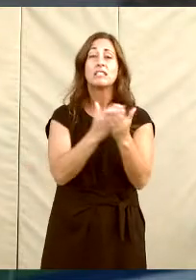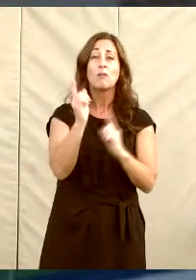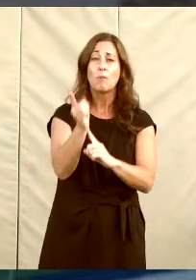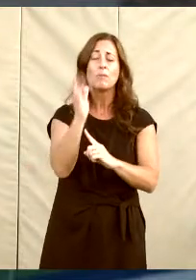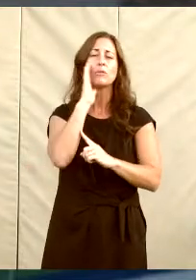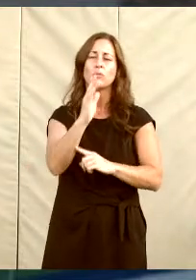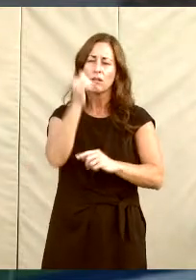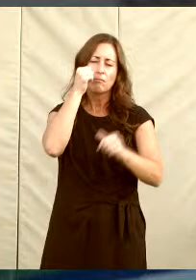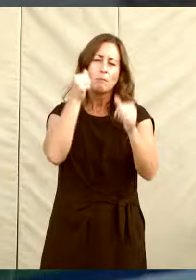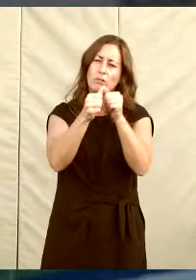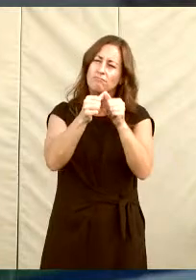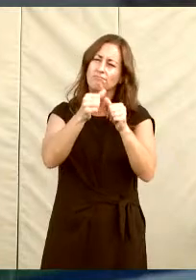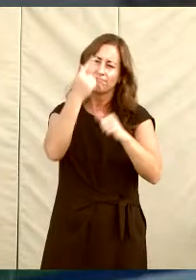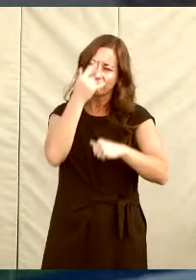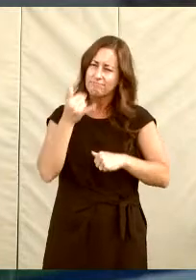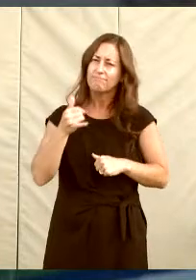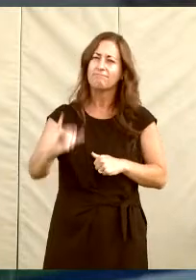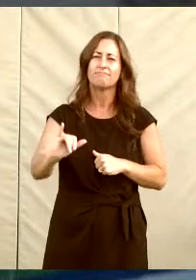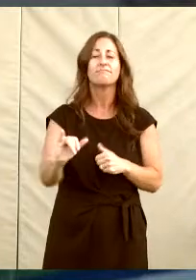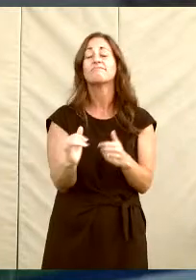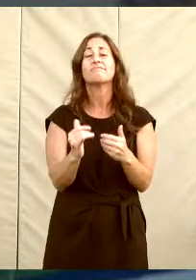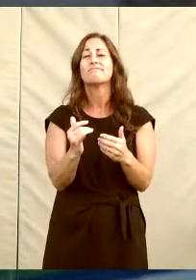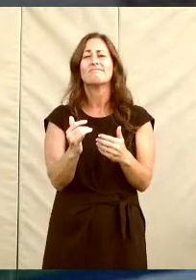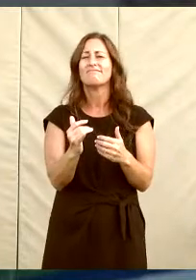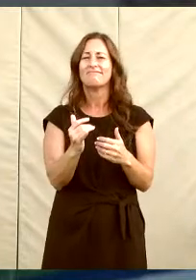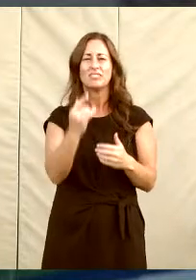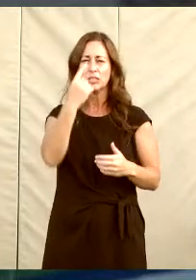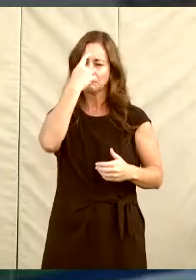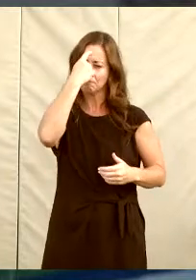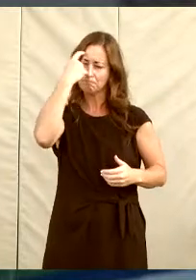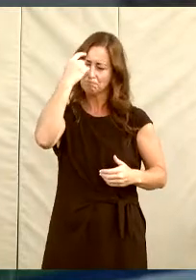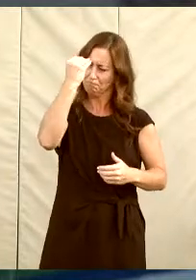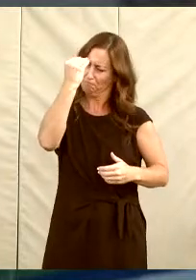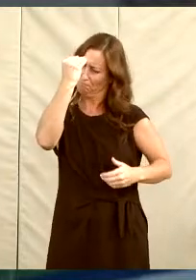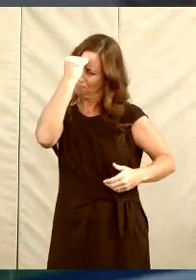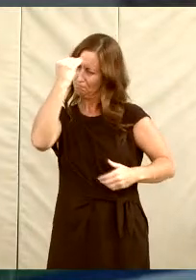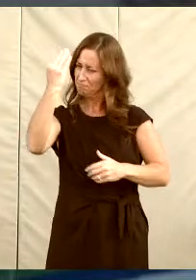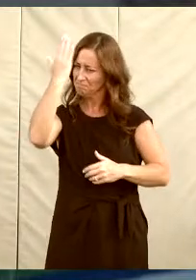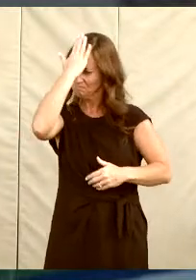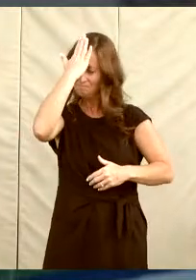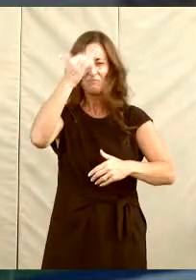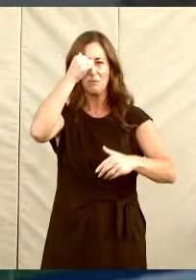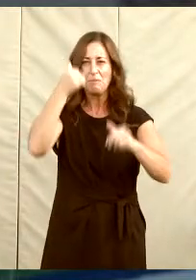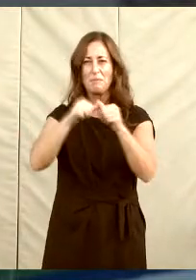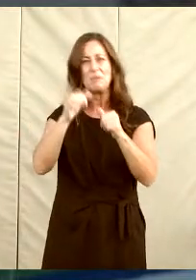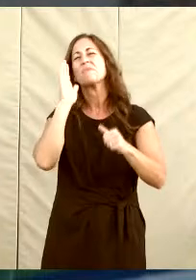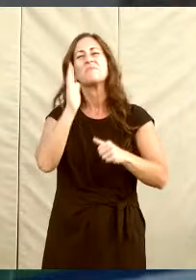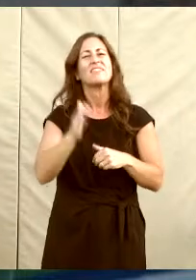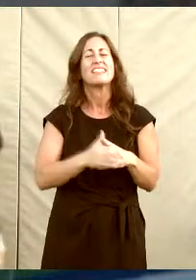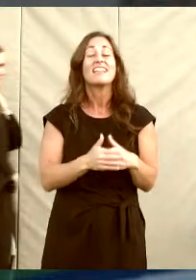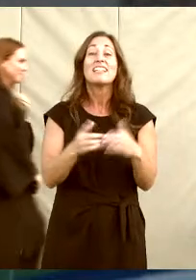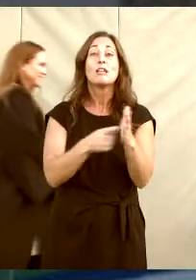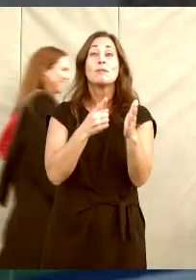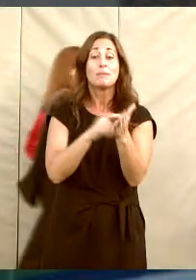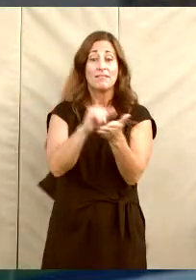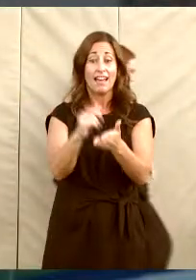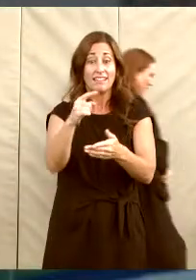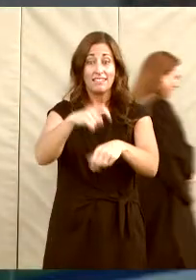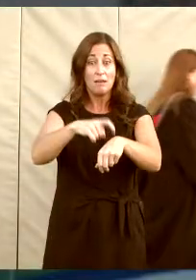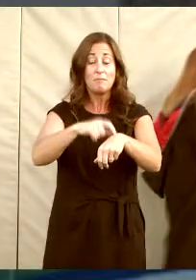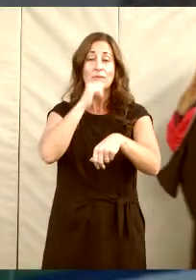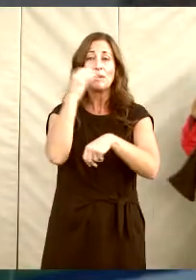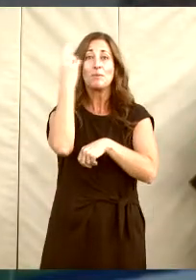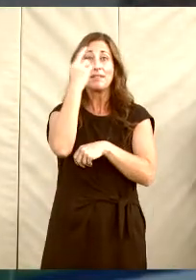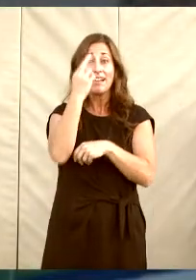forever, unforgettable moments that seem to stamp themselves on our brains. Even if we don't realize it at the time, these moments help us